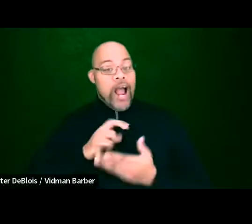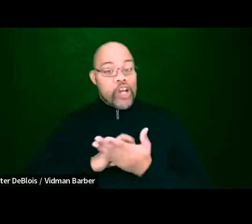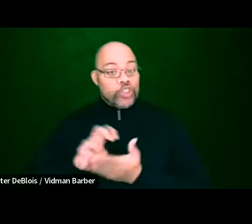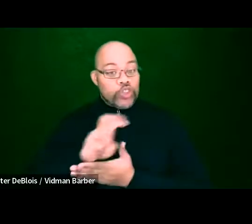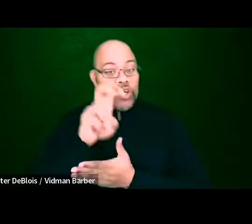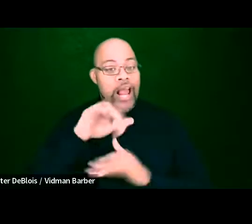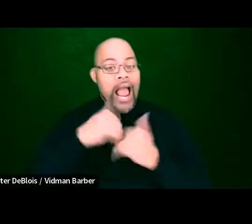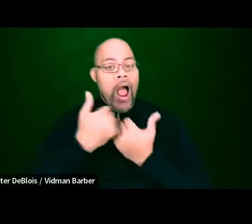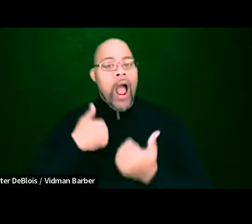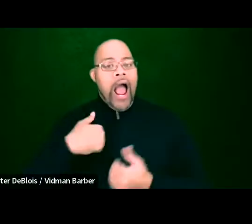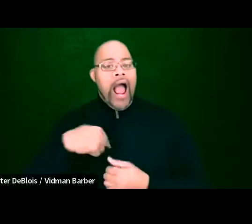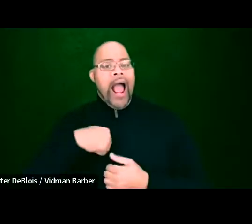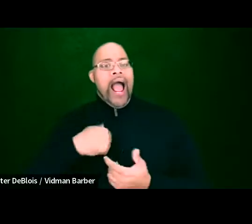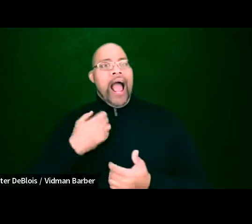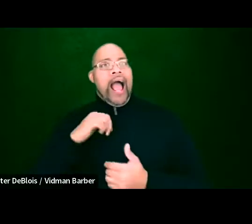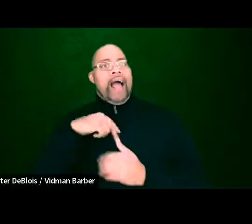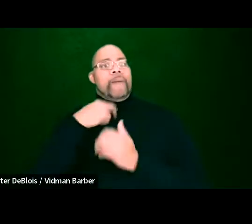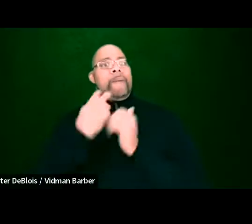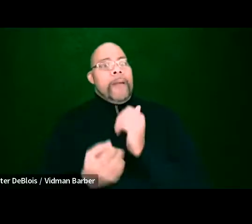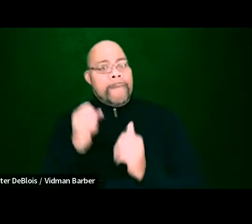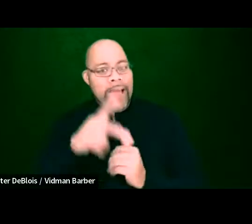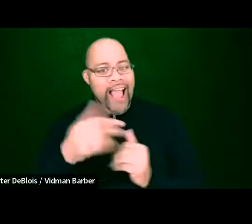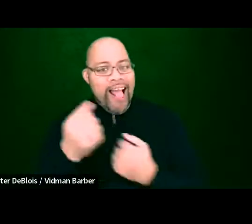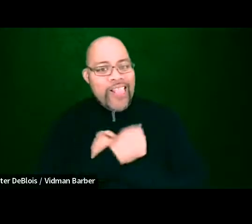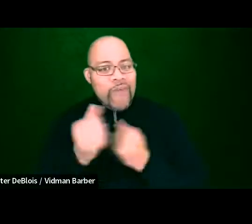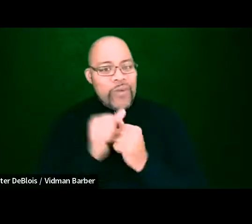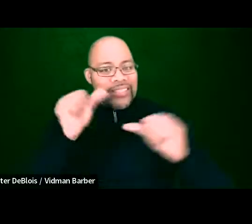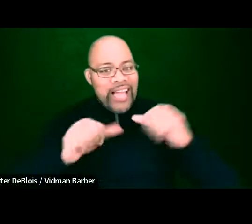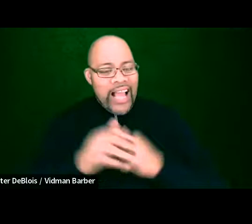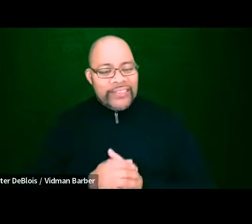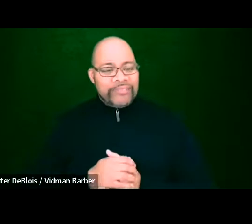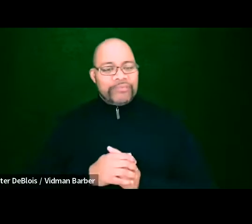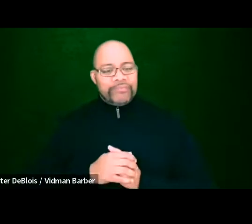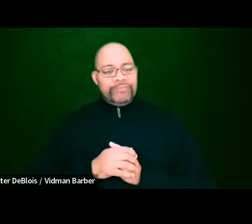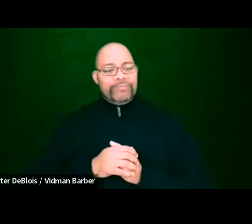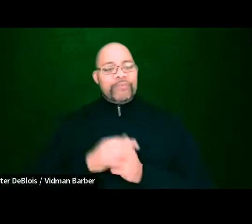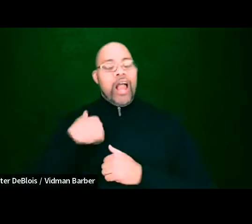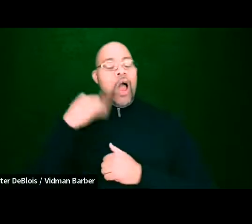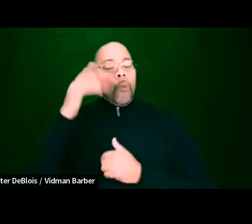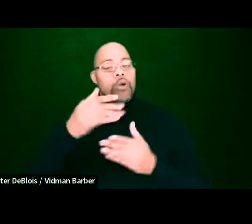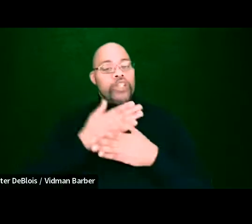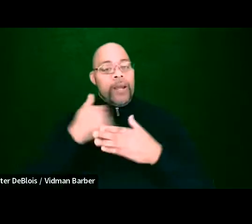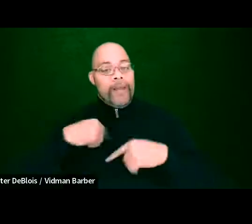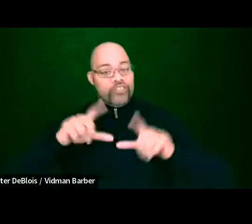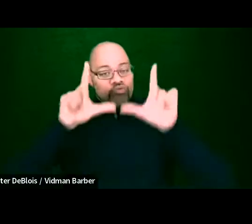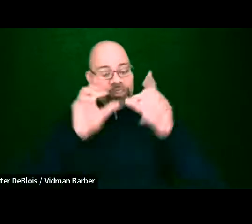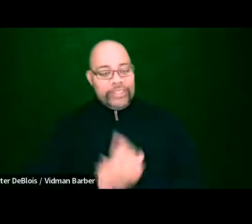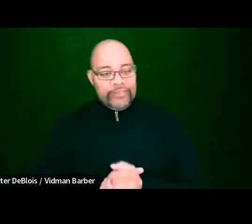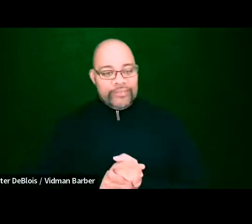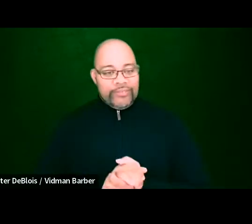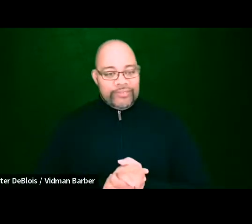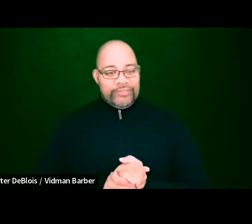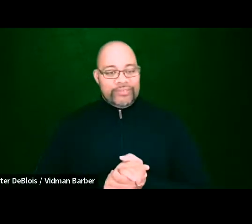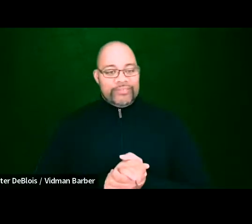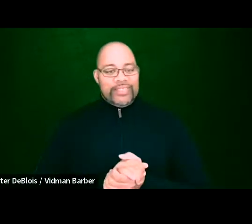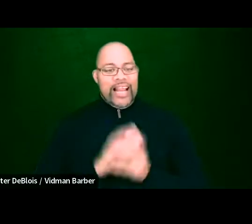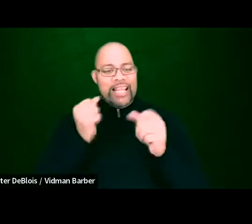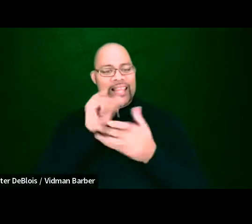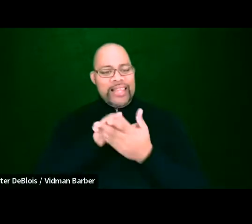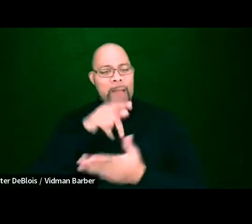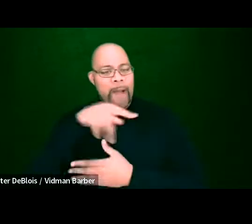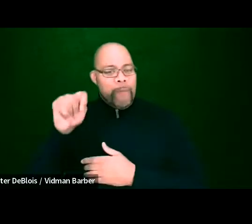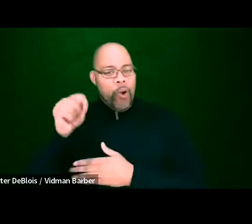on how I kind of fell back in love with science. So I'm going to go ahead and share my screen so that I can get this